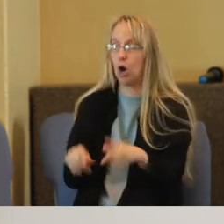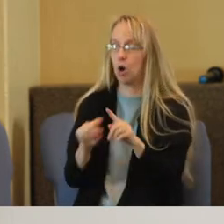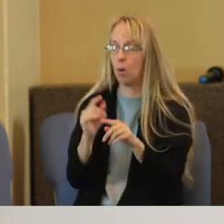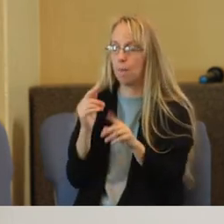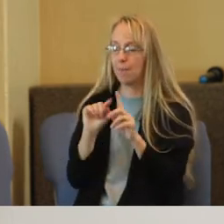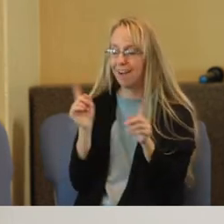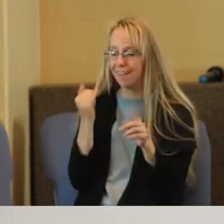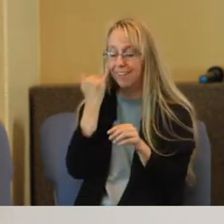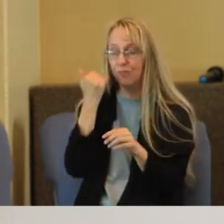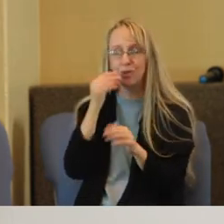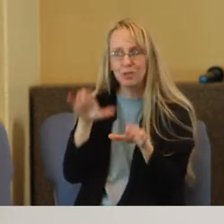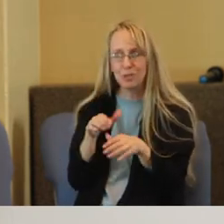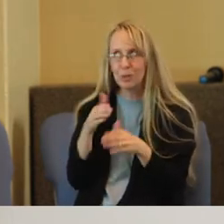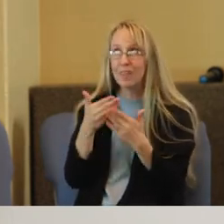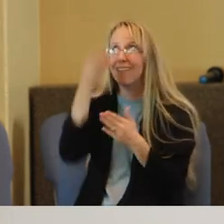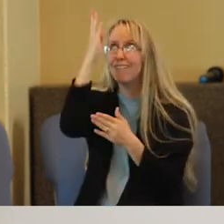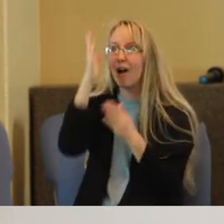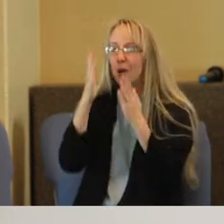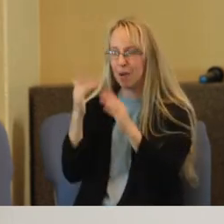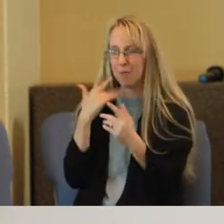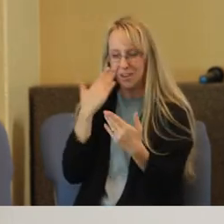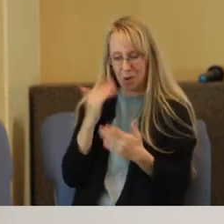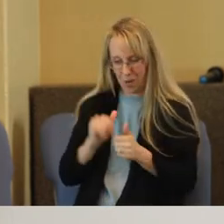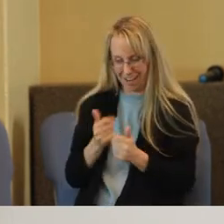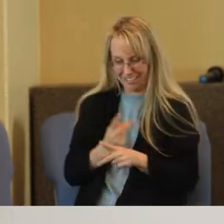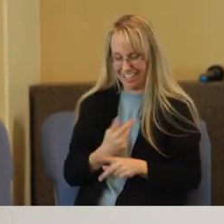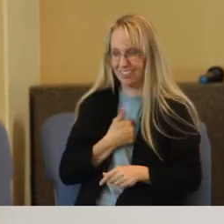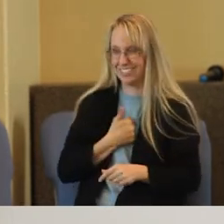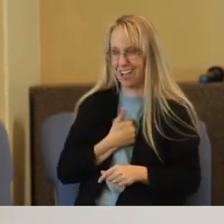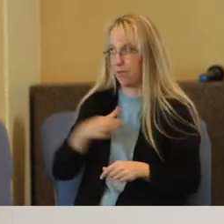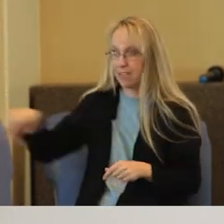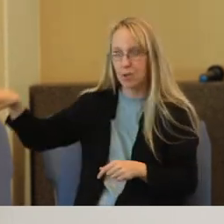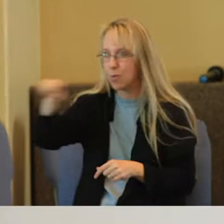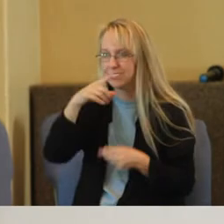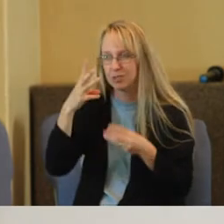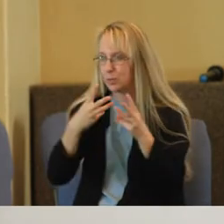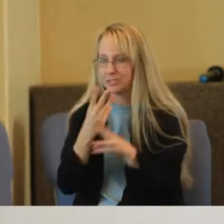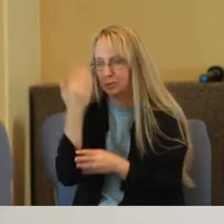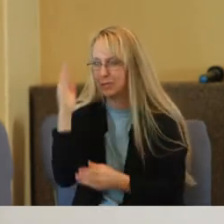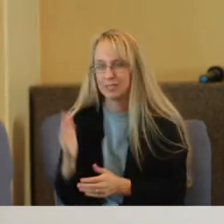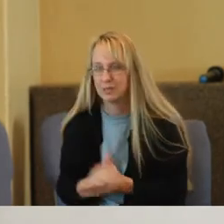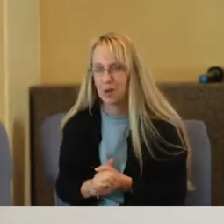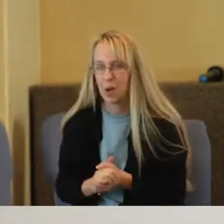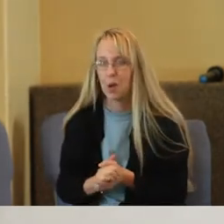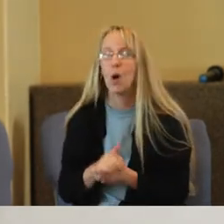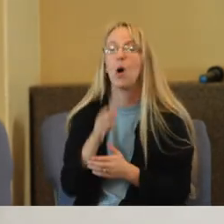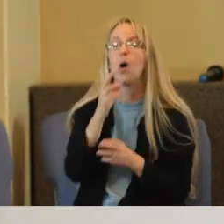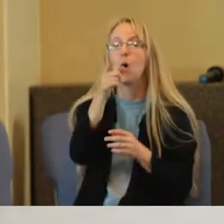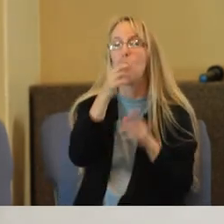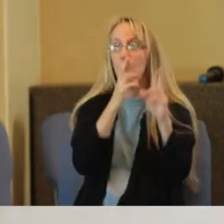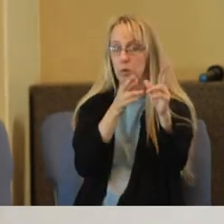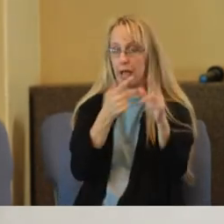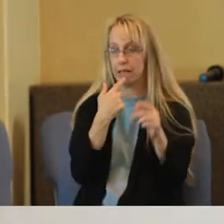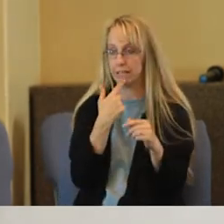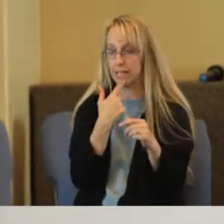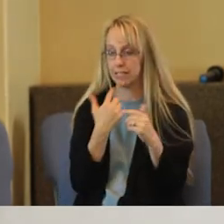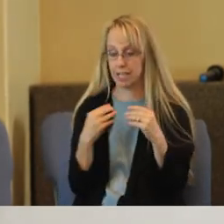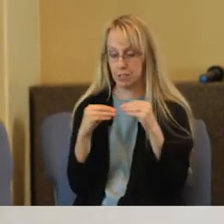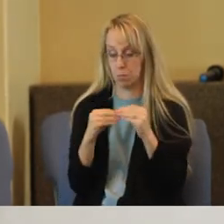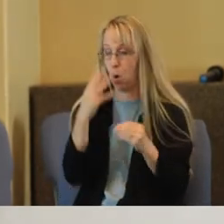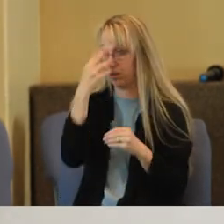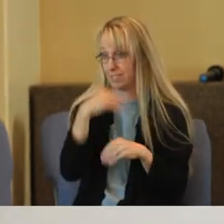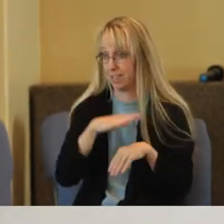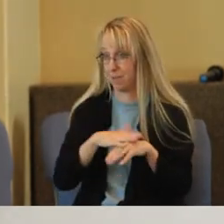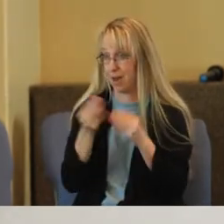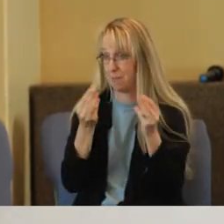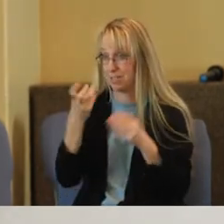we know how to take care of ourselves. And it's the rest of the world that does it. And Ryan says that he gets more sleep on a mission